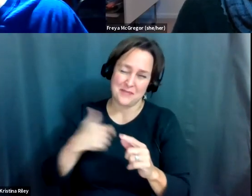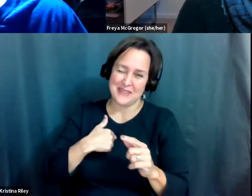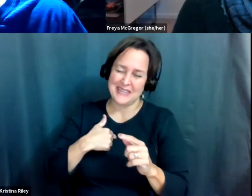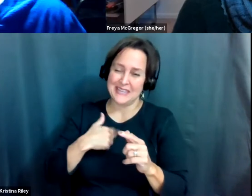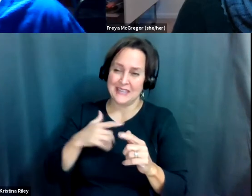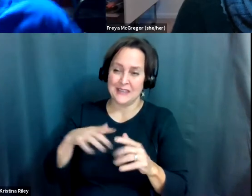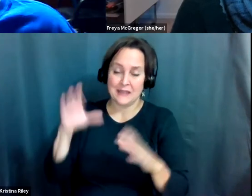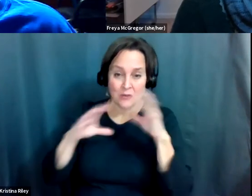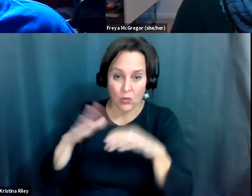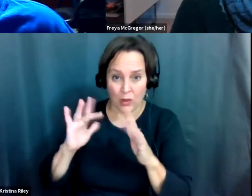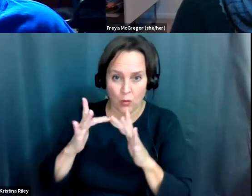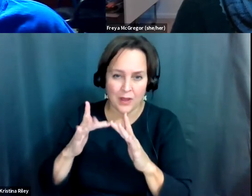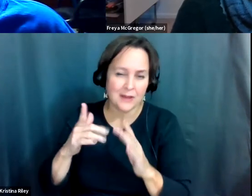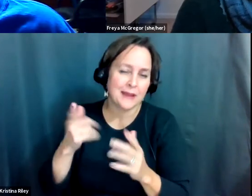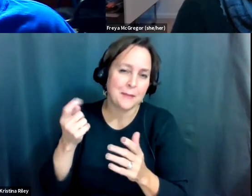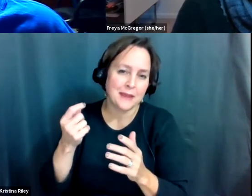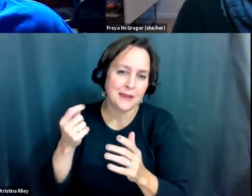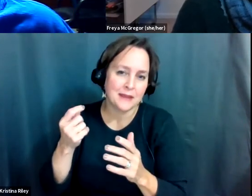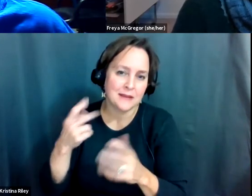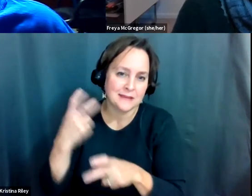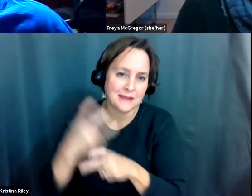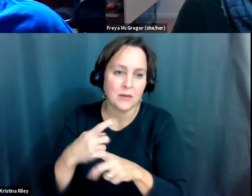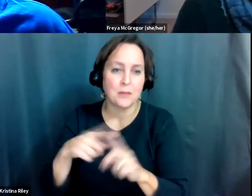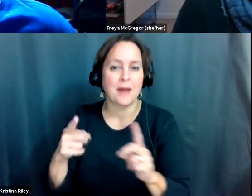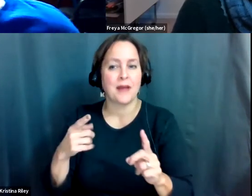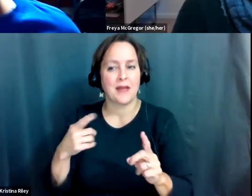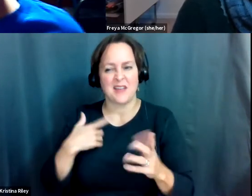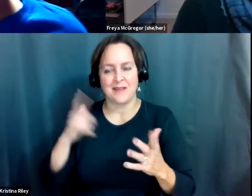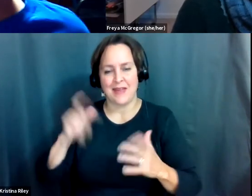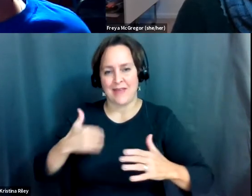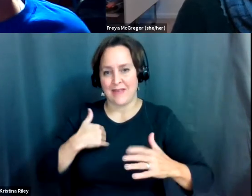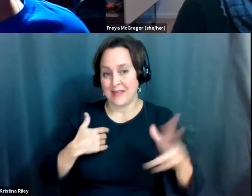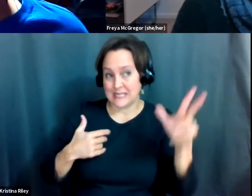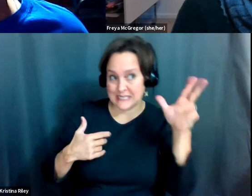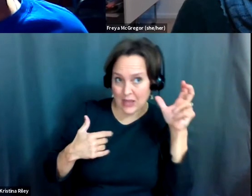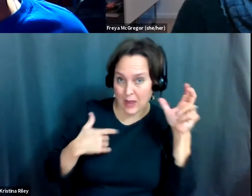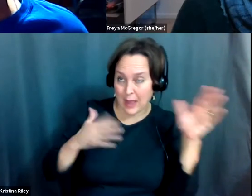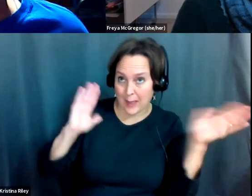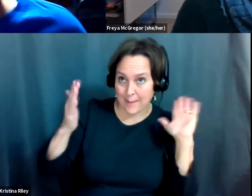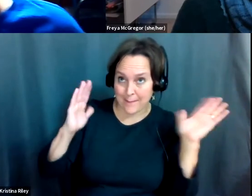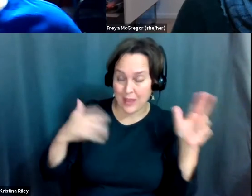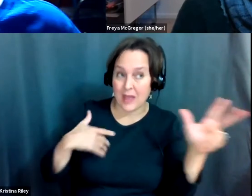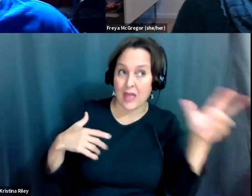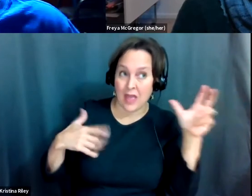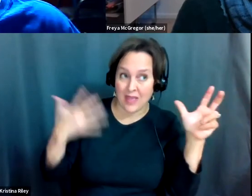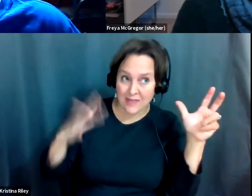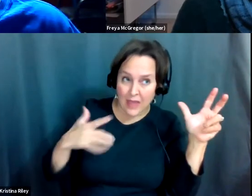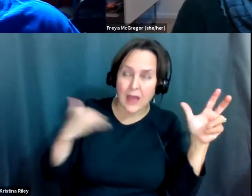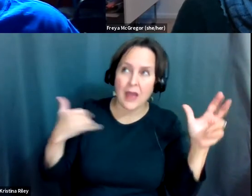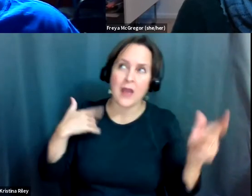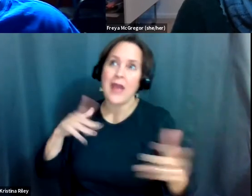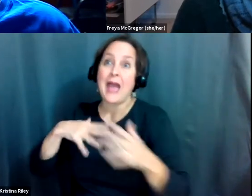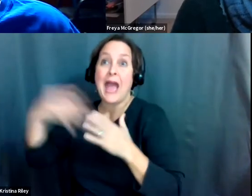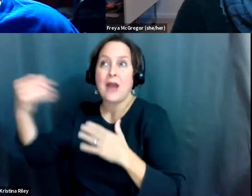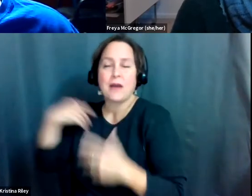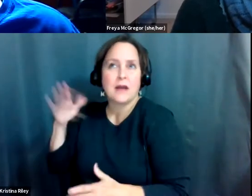sometimes, but I, I need to have sounds that I can compare what I've listened to, to, to see if I'm really hearing